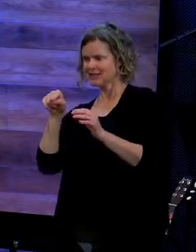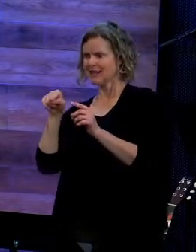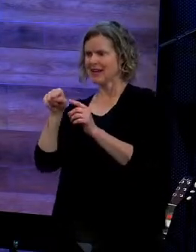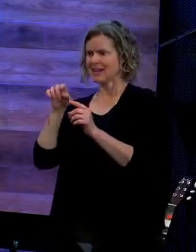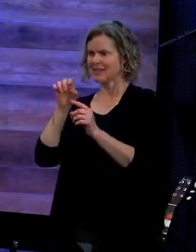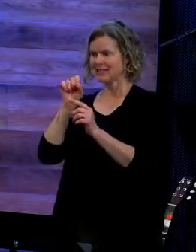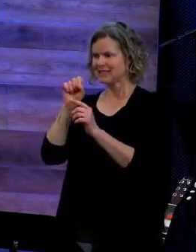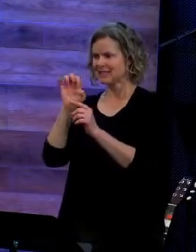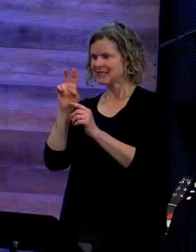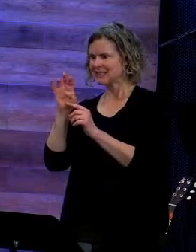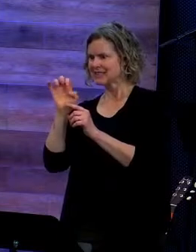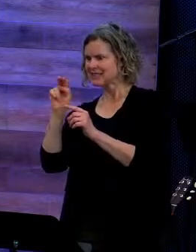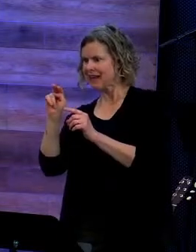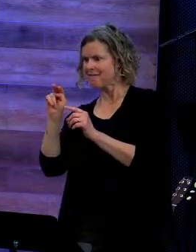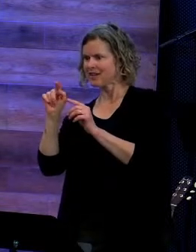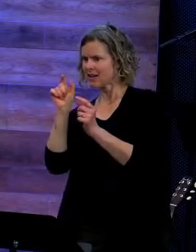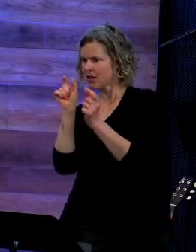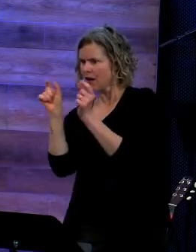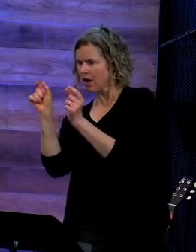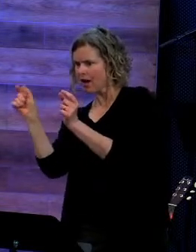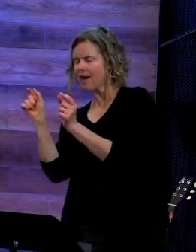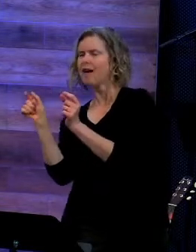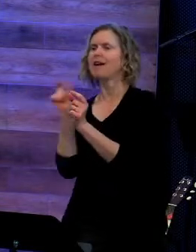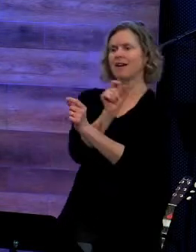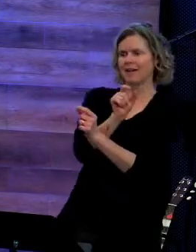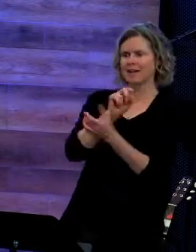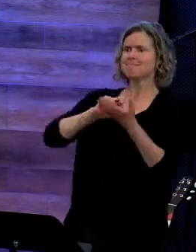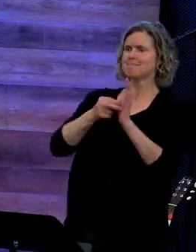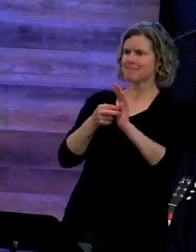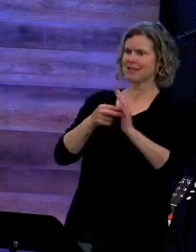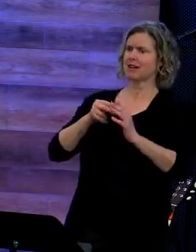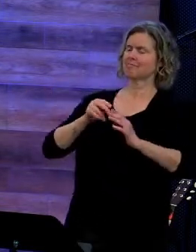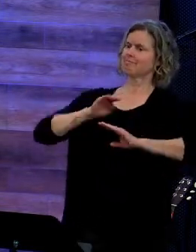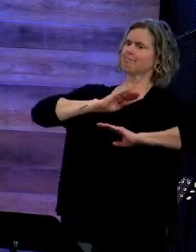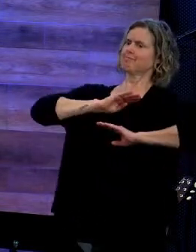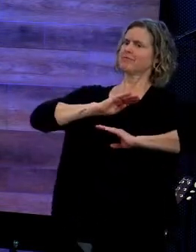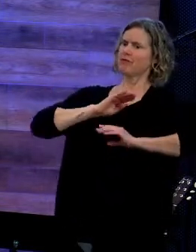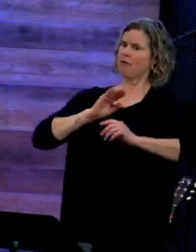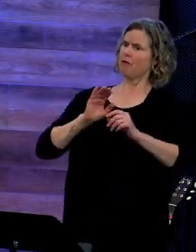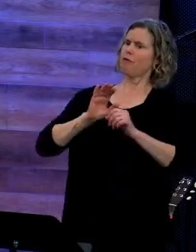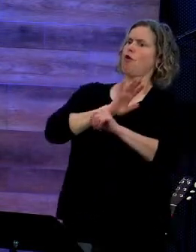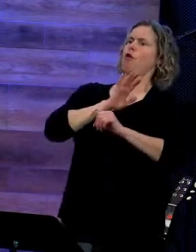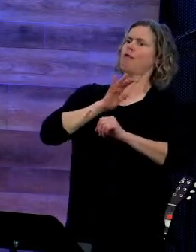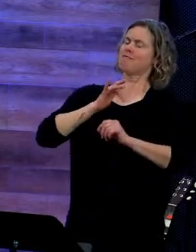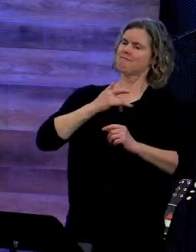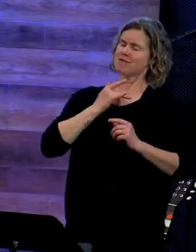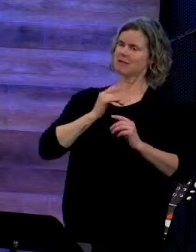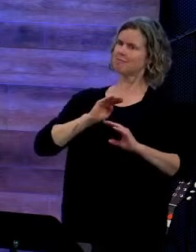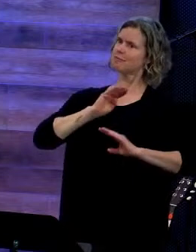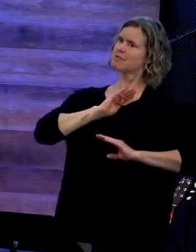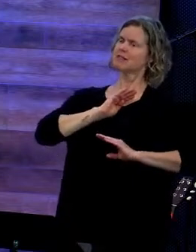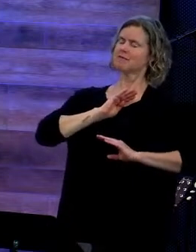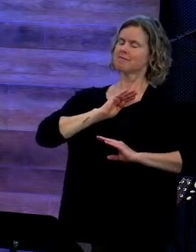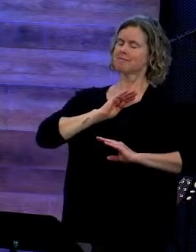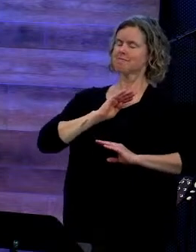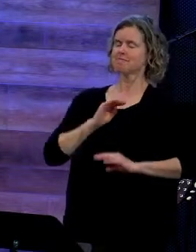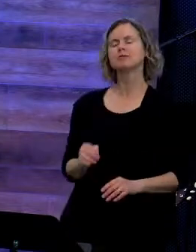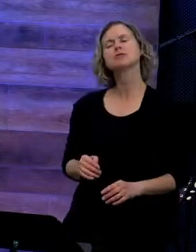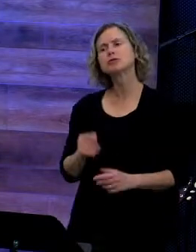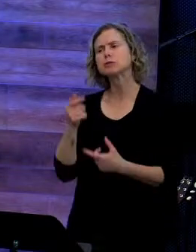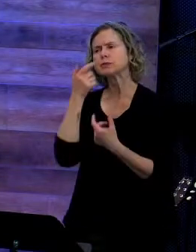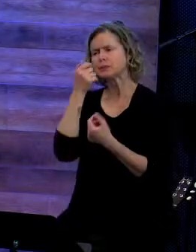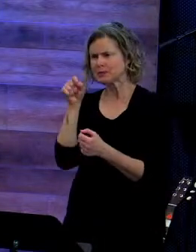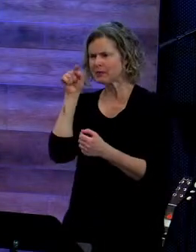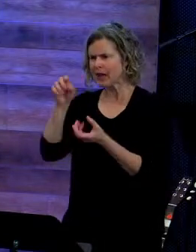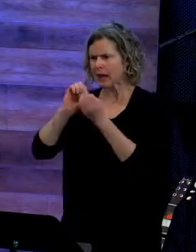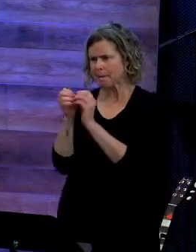7 and complete. Now, here's why this is important. If you were reading Genesis 1 and 2 for the very first time as an